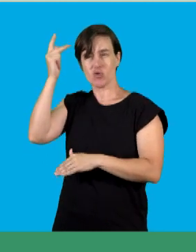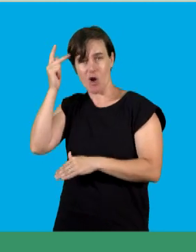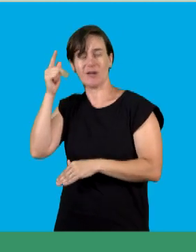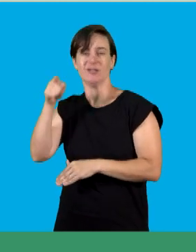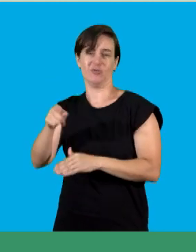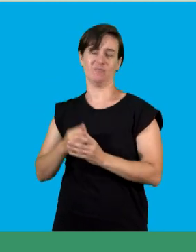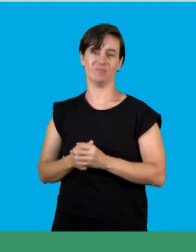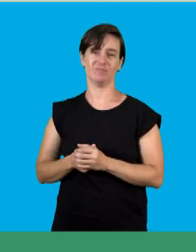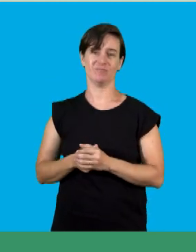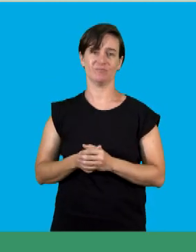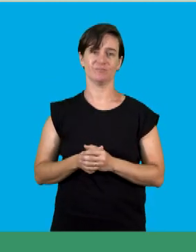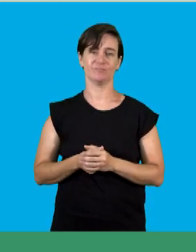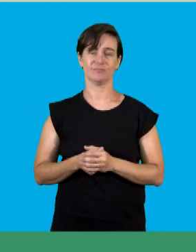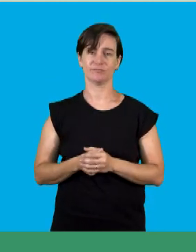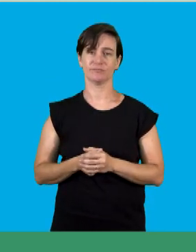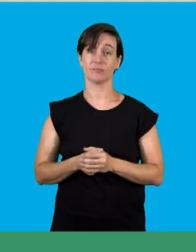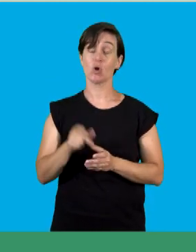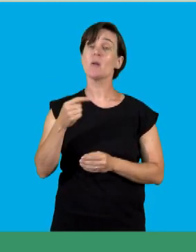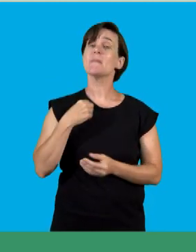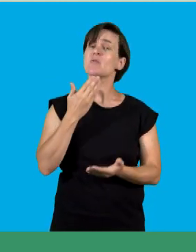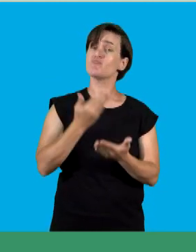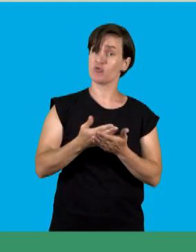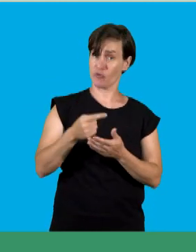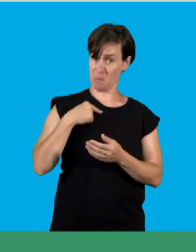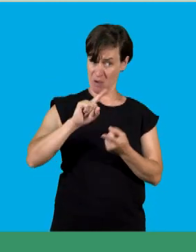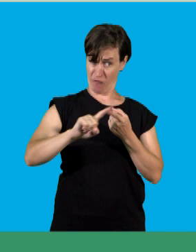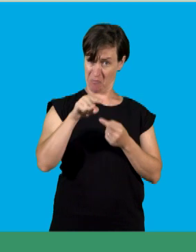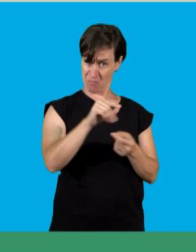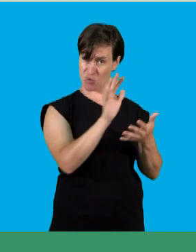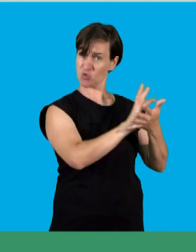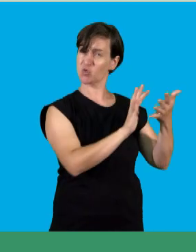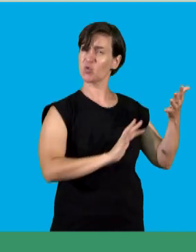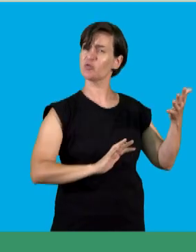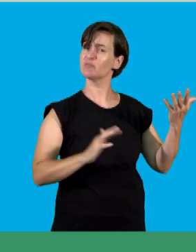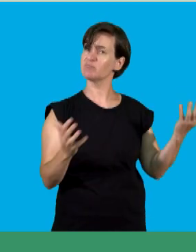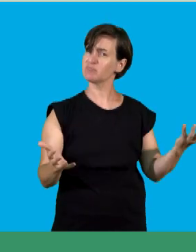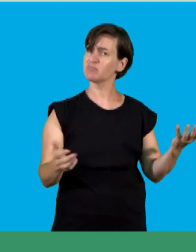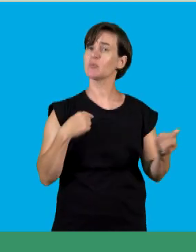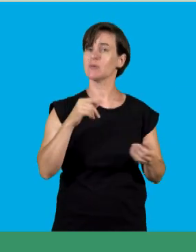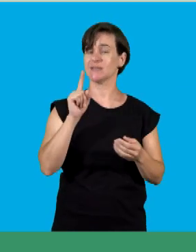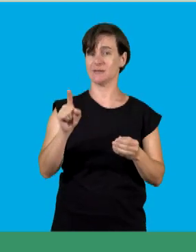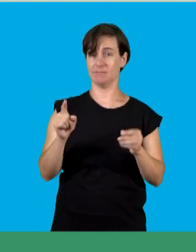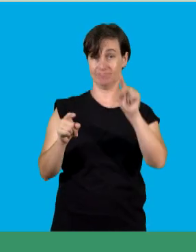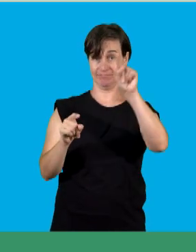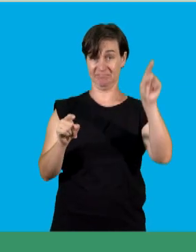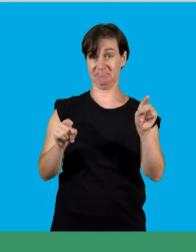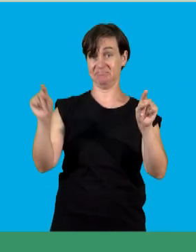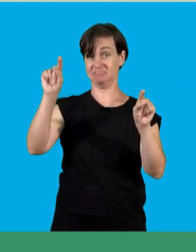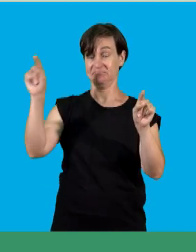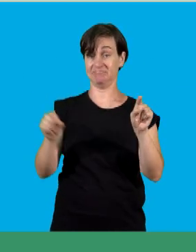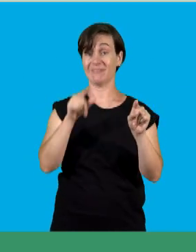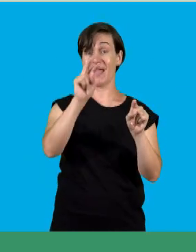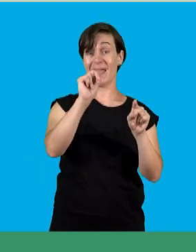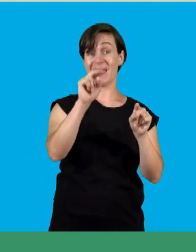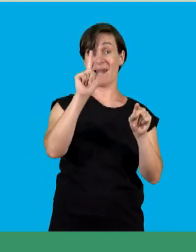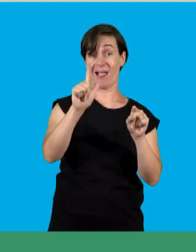about. So as proof that this was taken from the scenario, I'm going to show you from my scenario here. NL requested a group